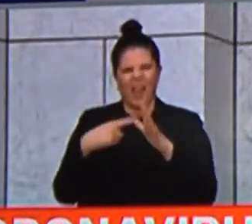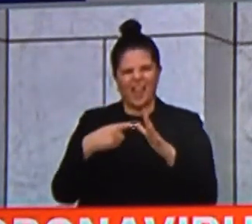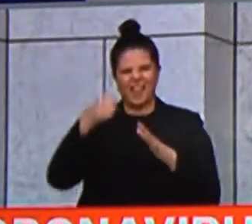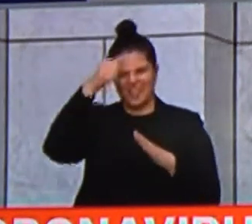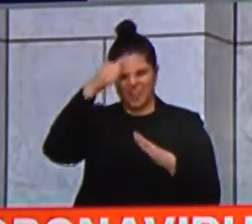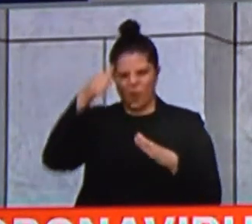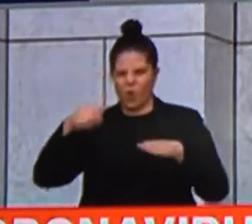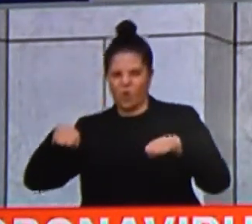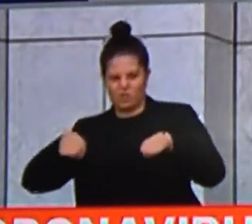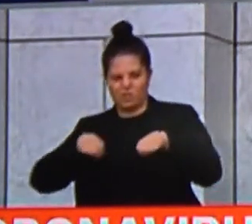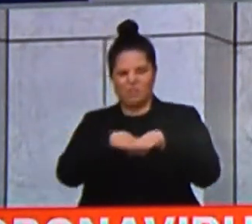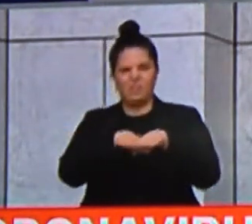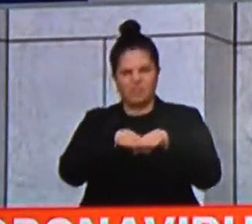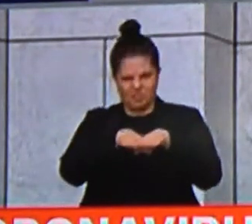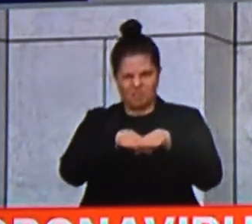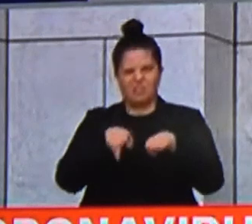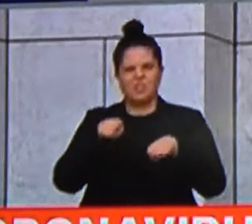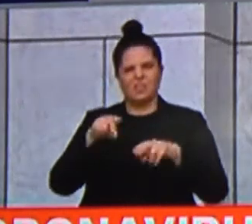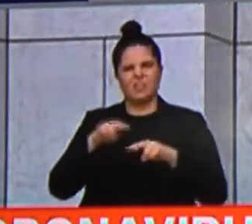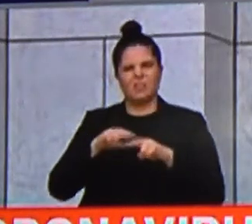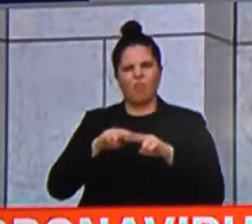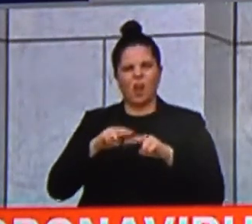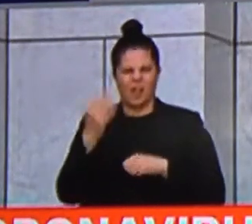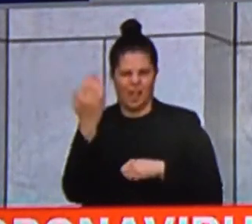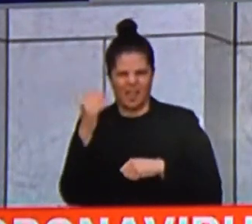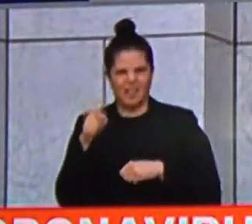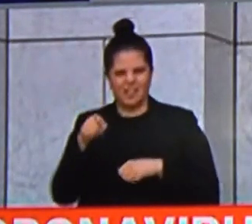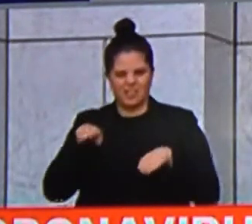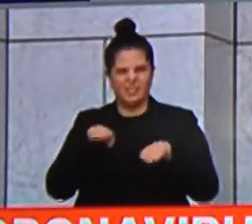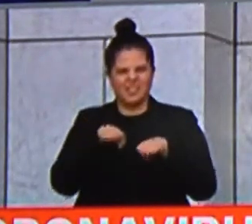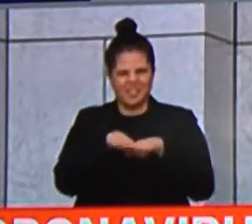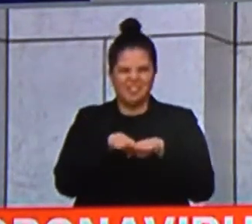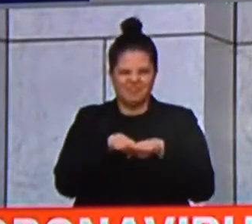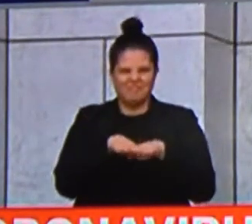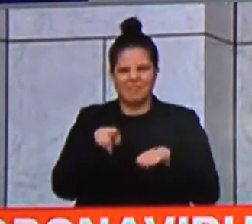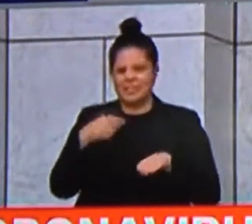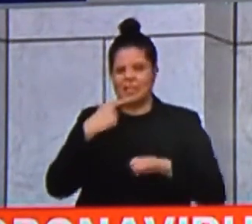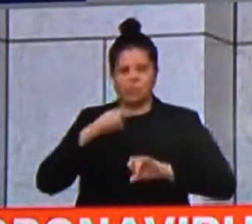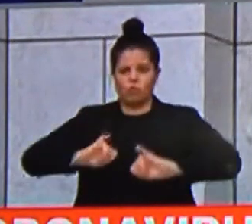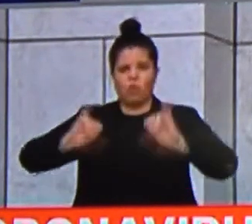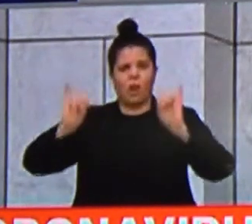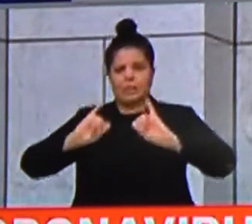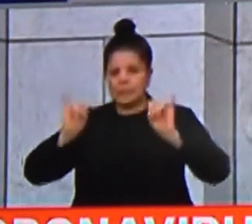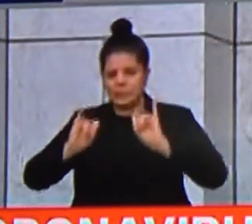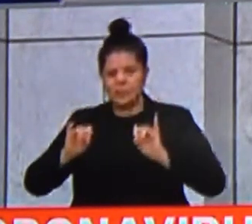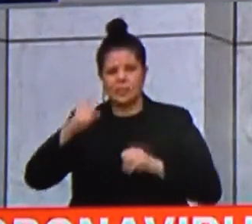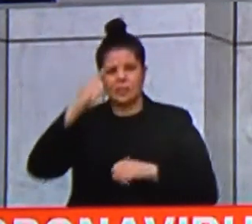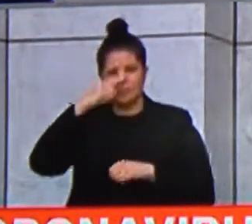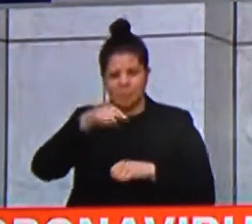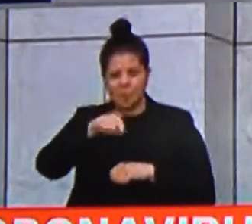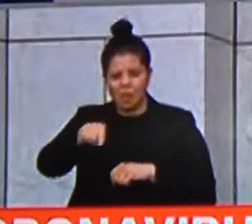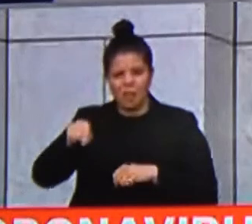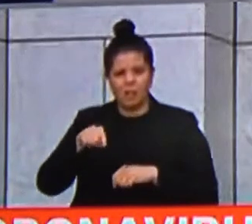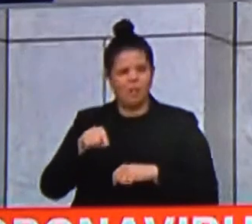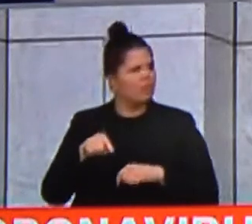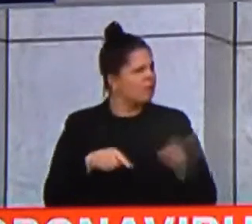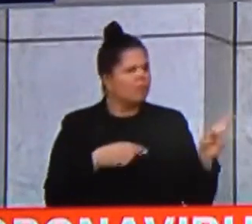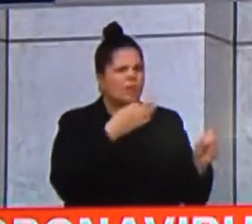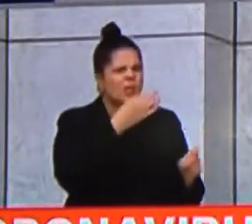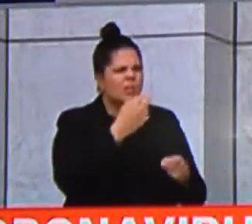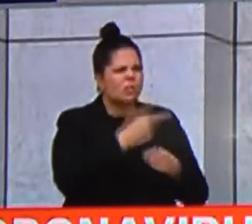to be covered to enable the program to be successfully implemented in partnership with those businesses, which will extend